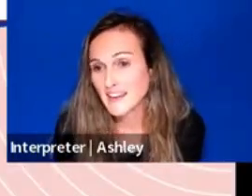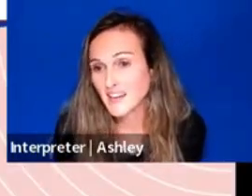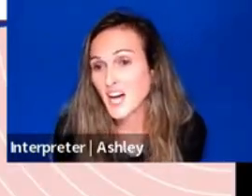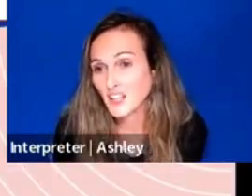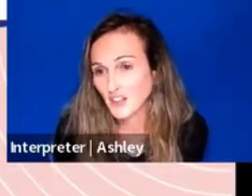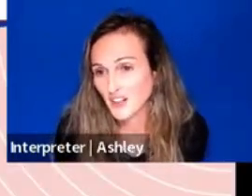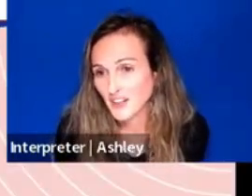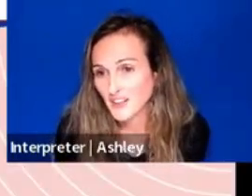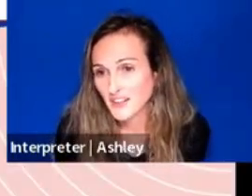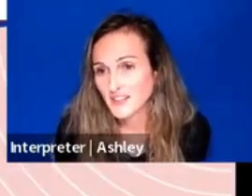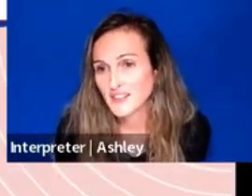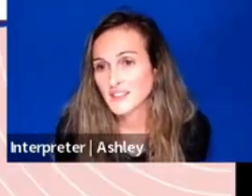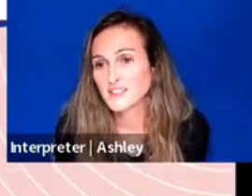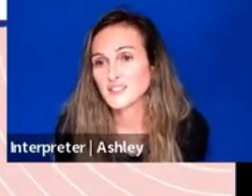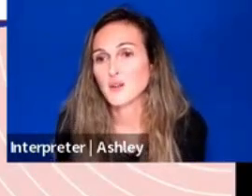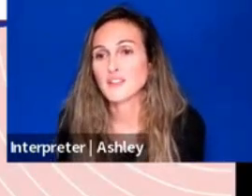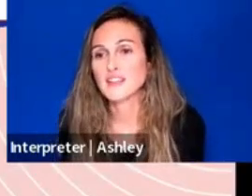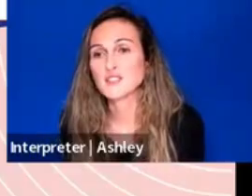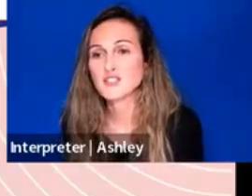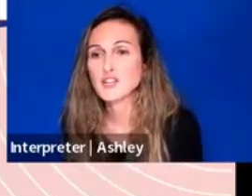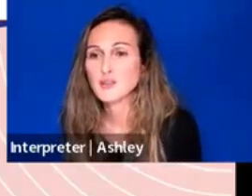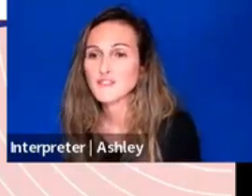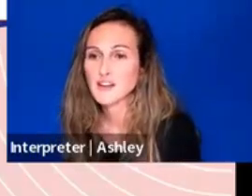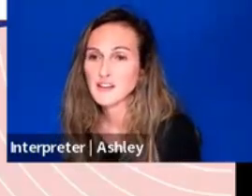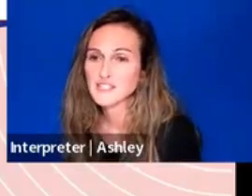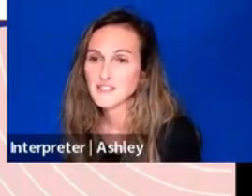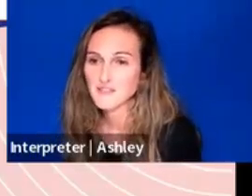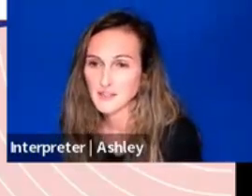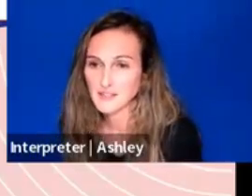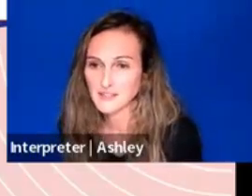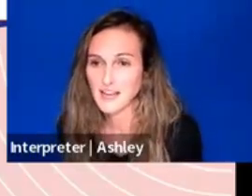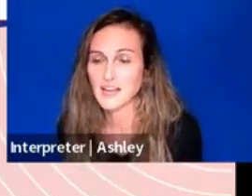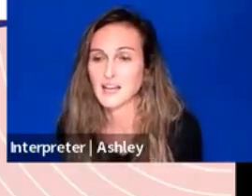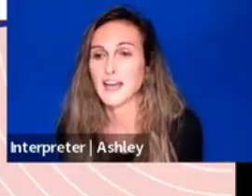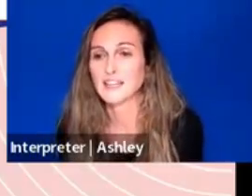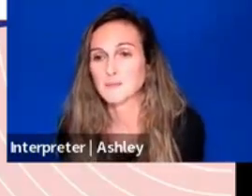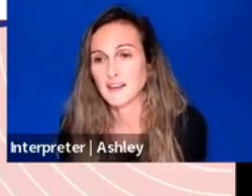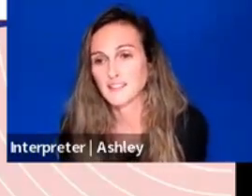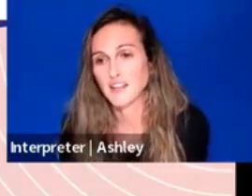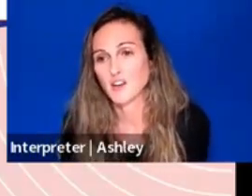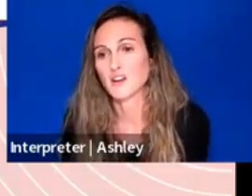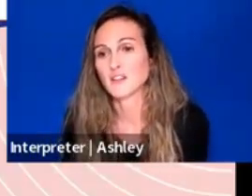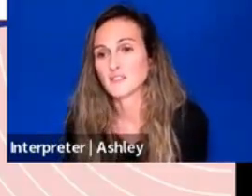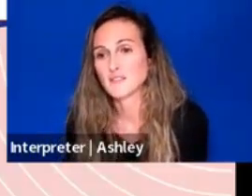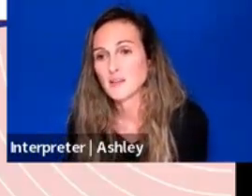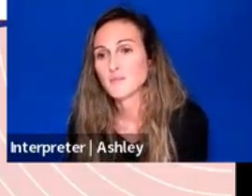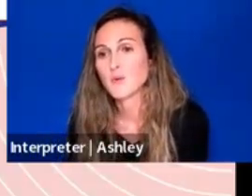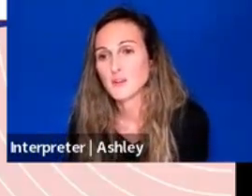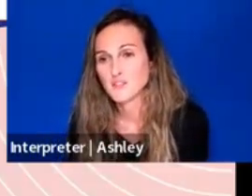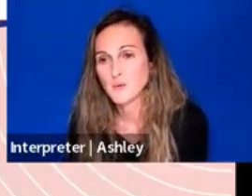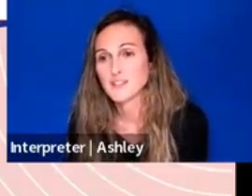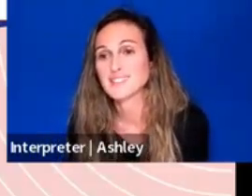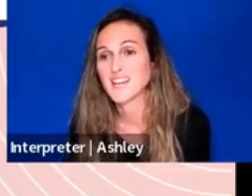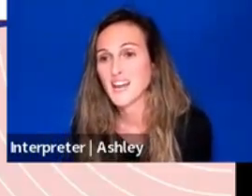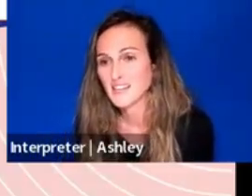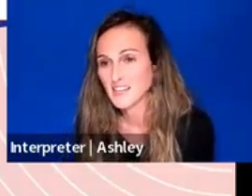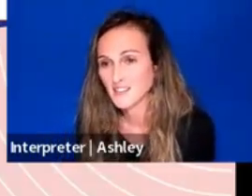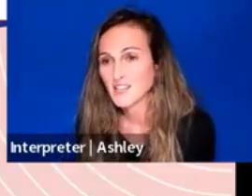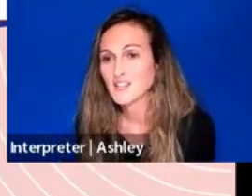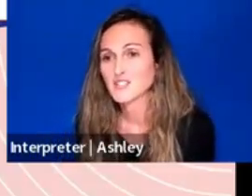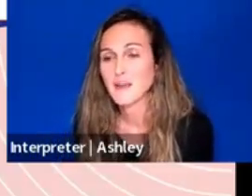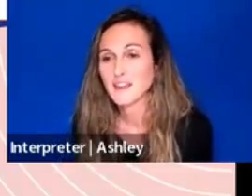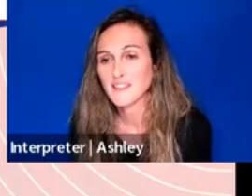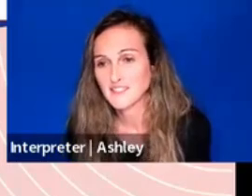Light and color. So these are two very different aspects that are important when